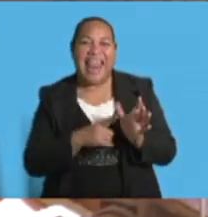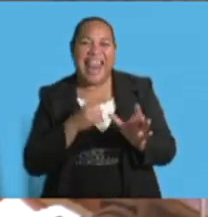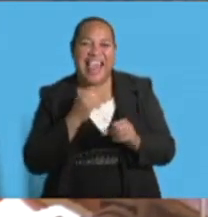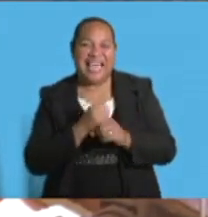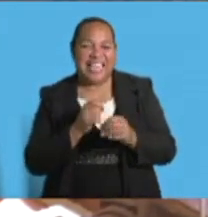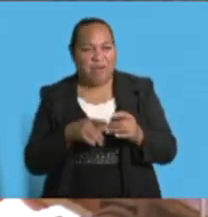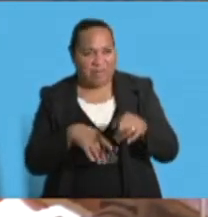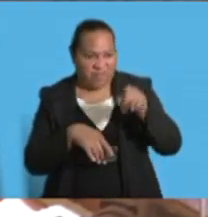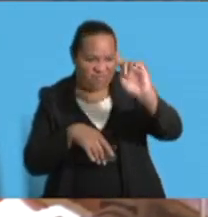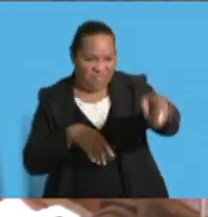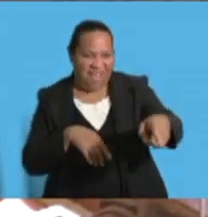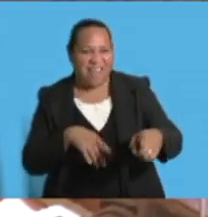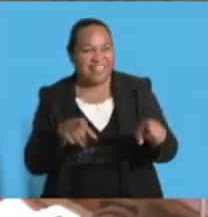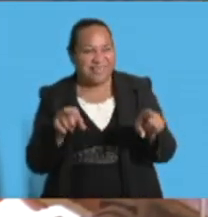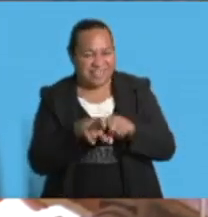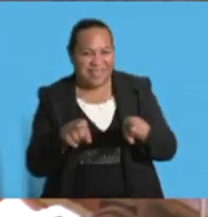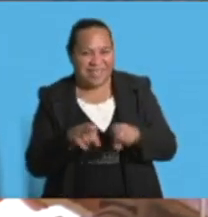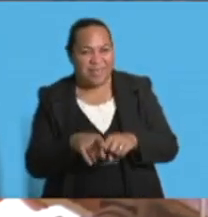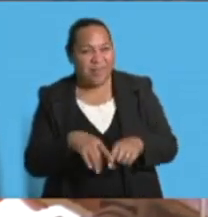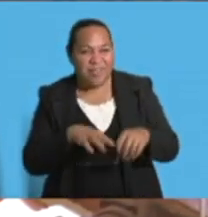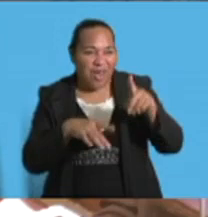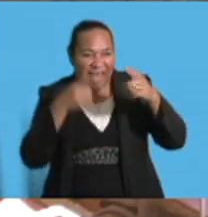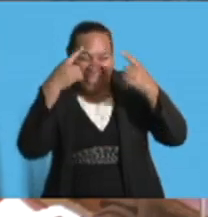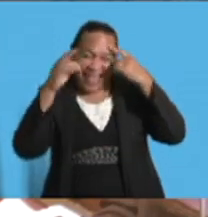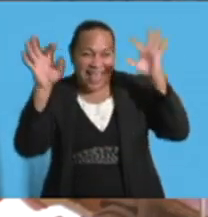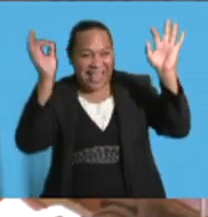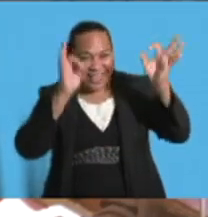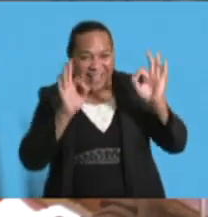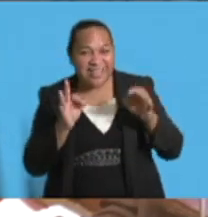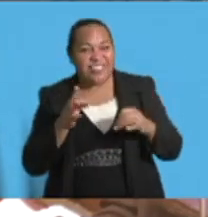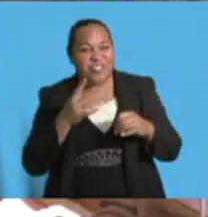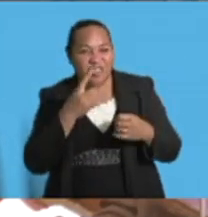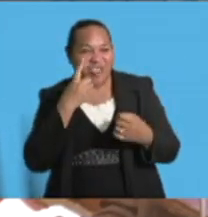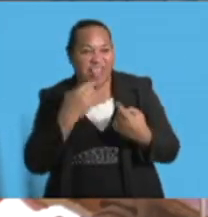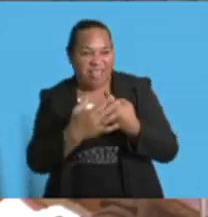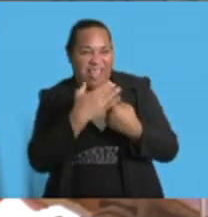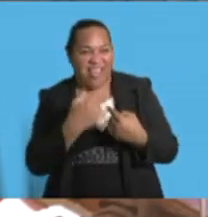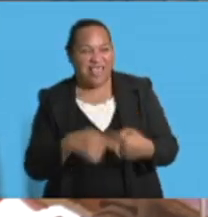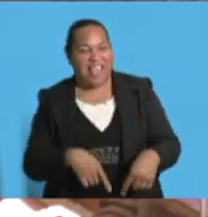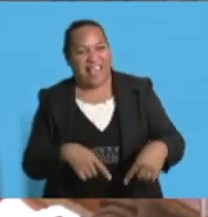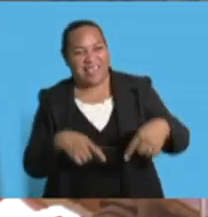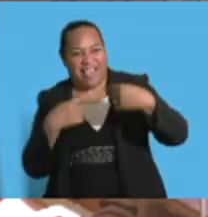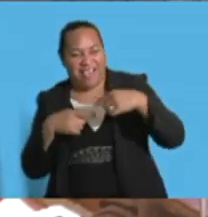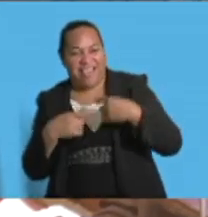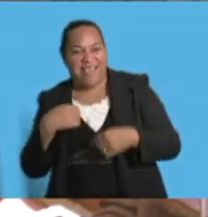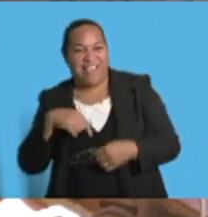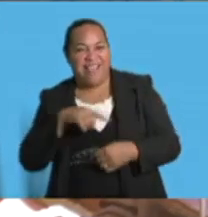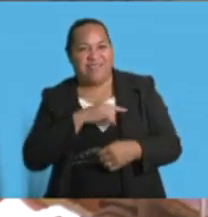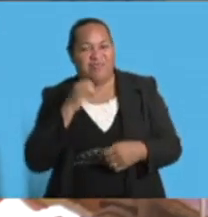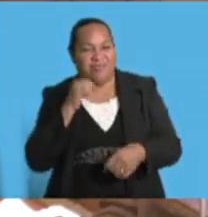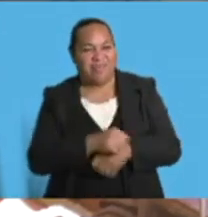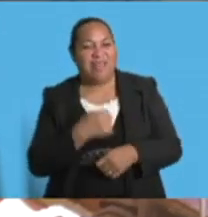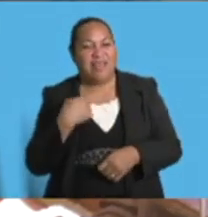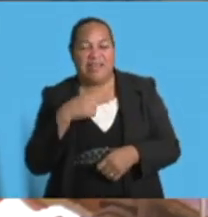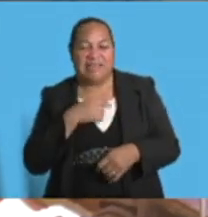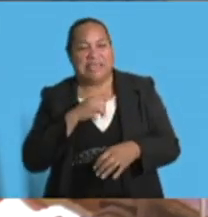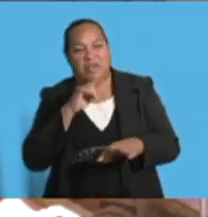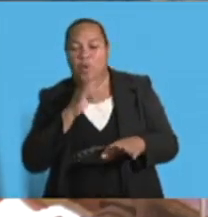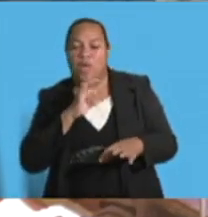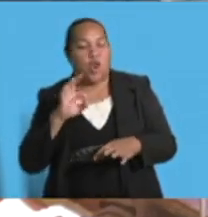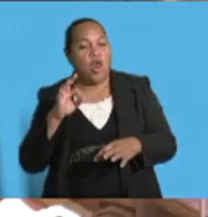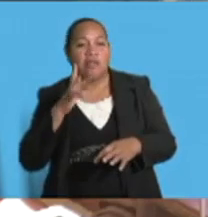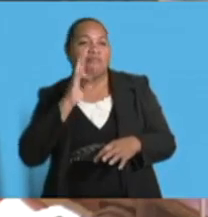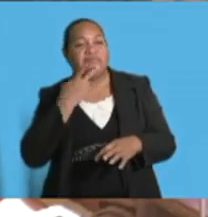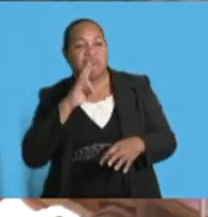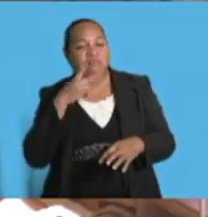doing. They have run out of ideas. We make responsible budgets. We don't make false promises. We don't